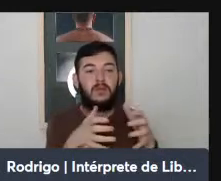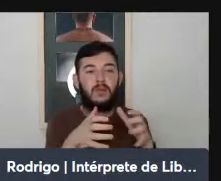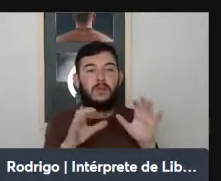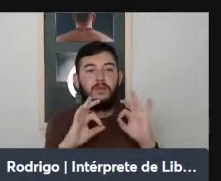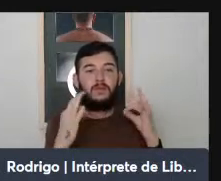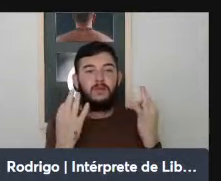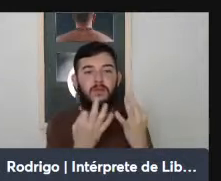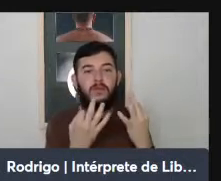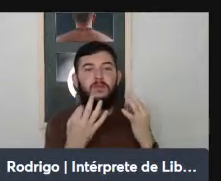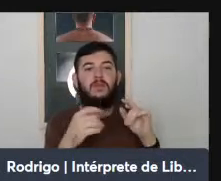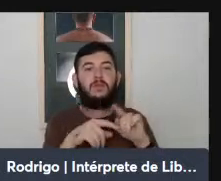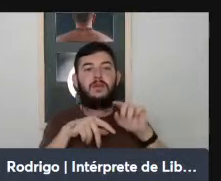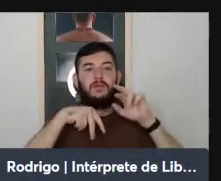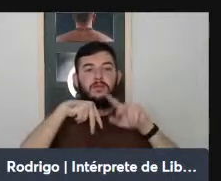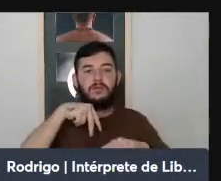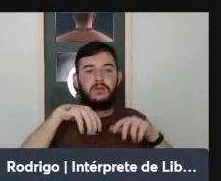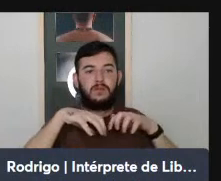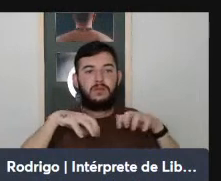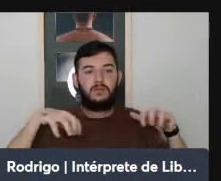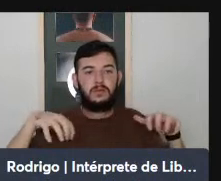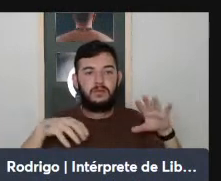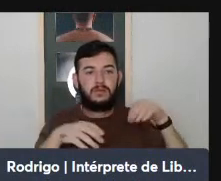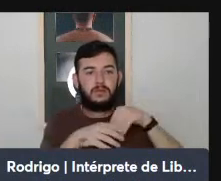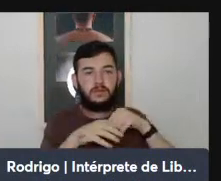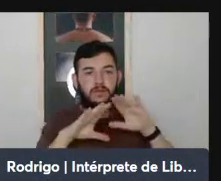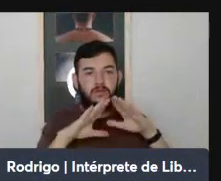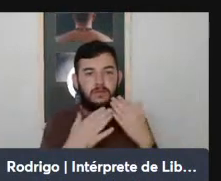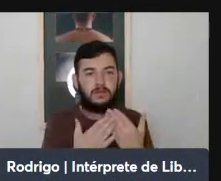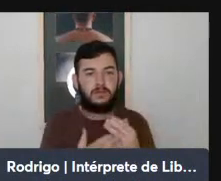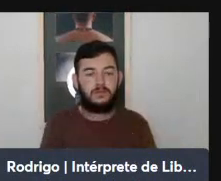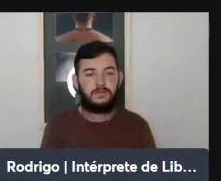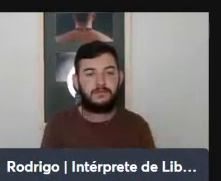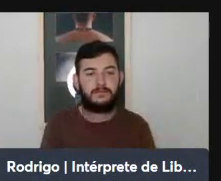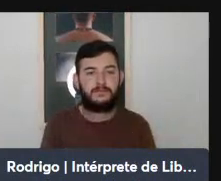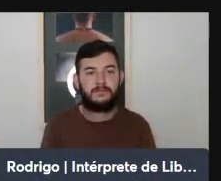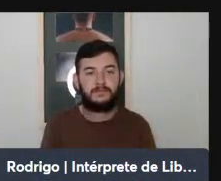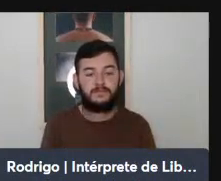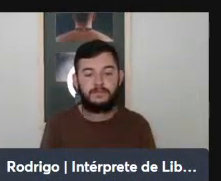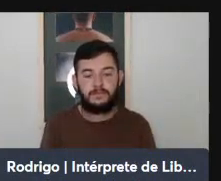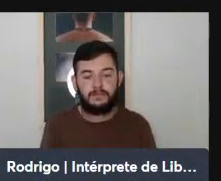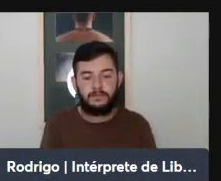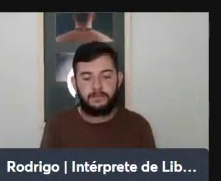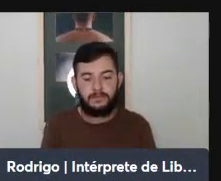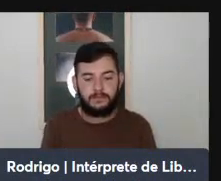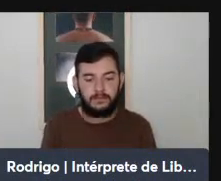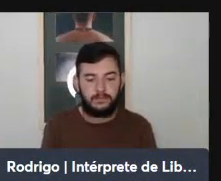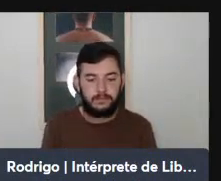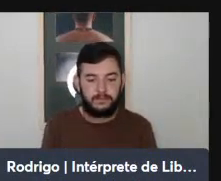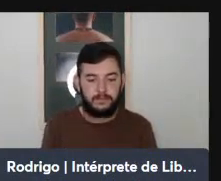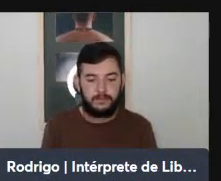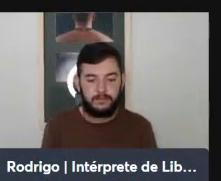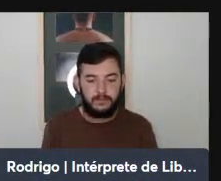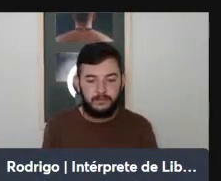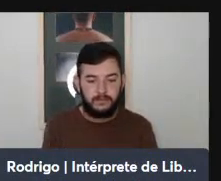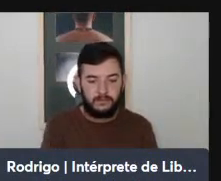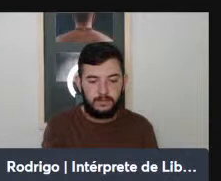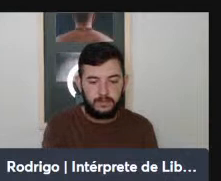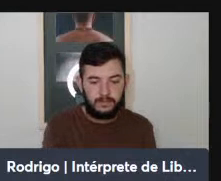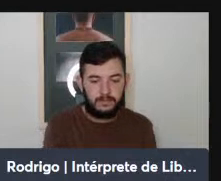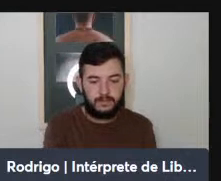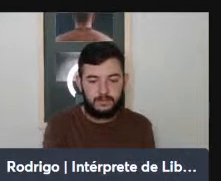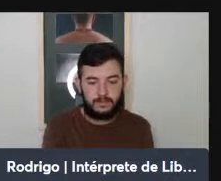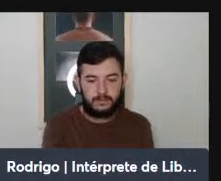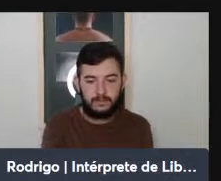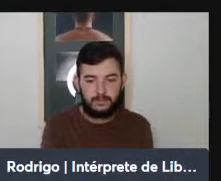escolas. When we wrote this book, we did not just write it as a research report, although it